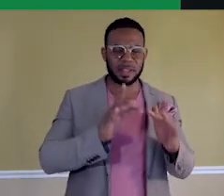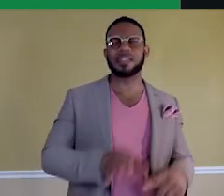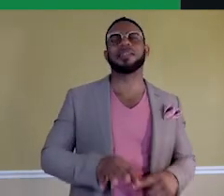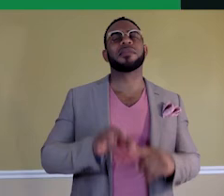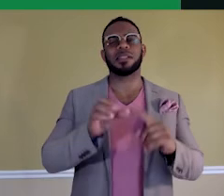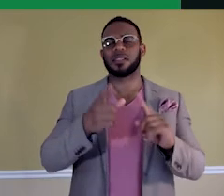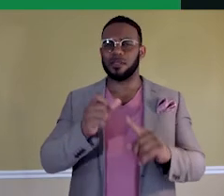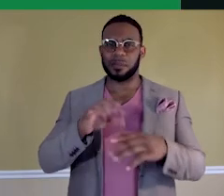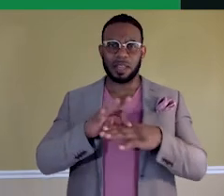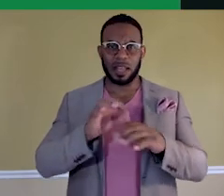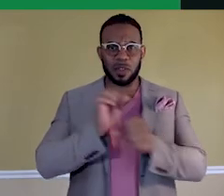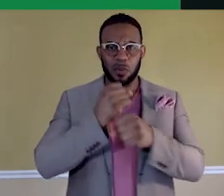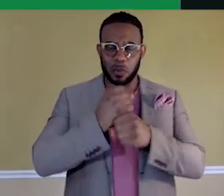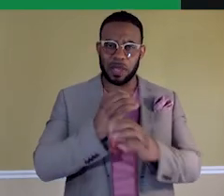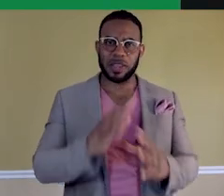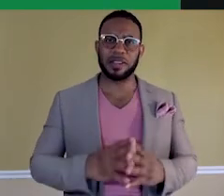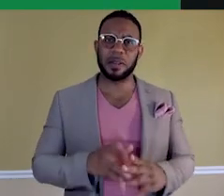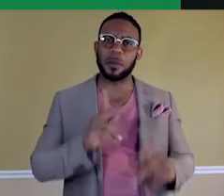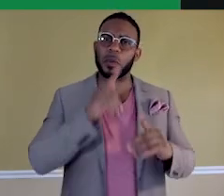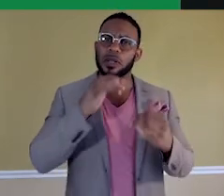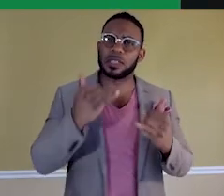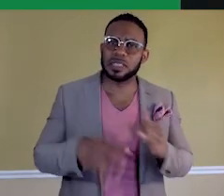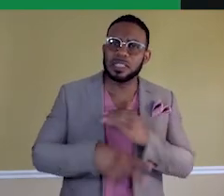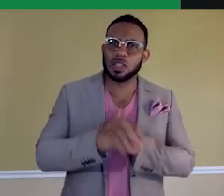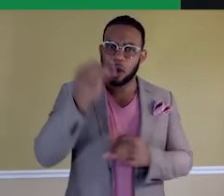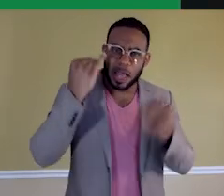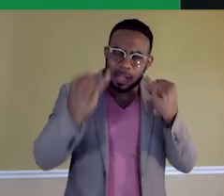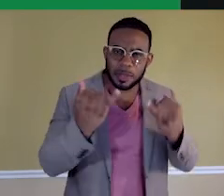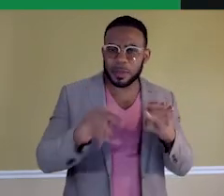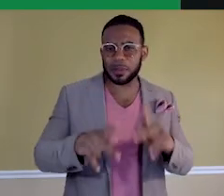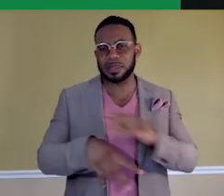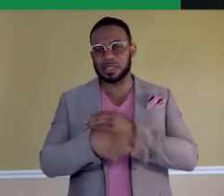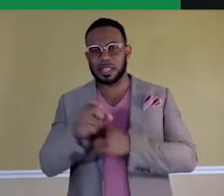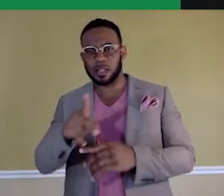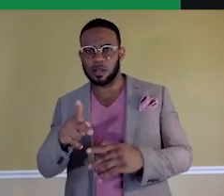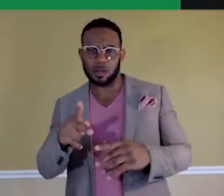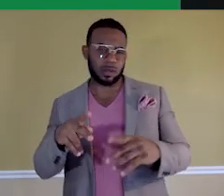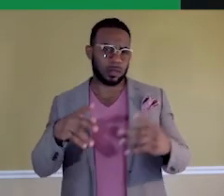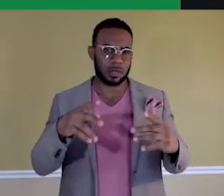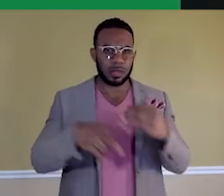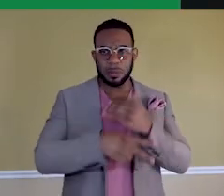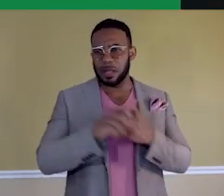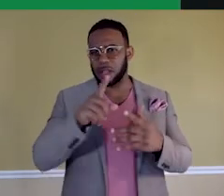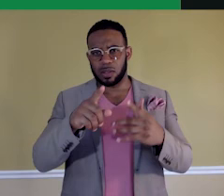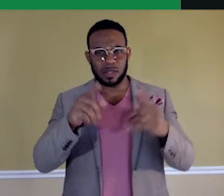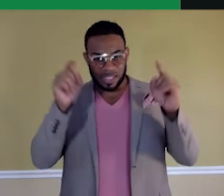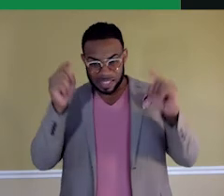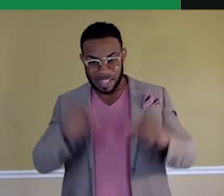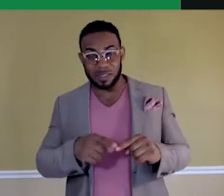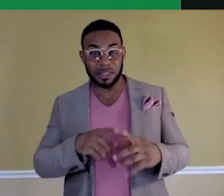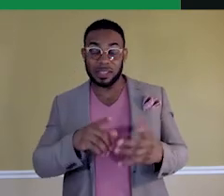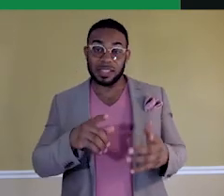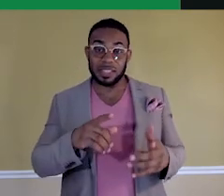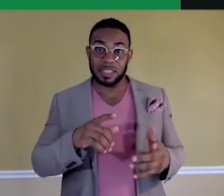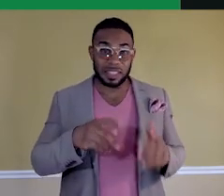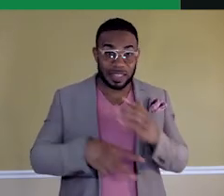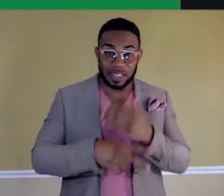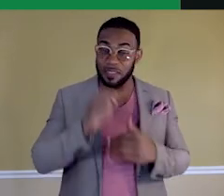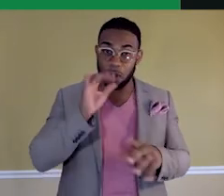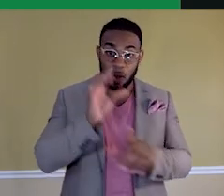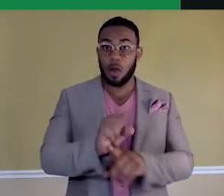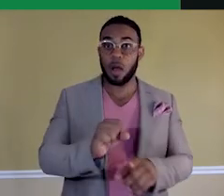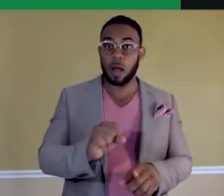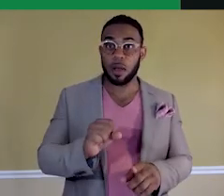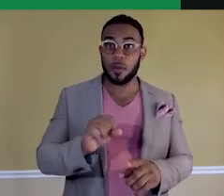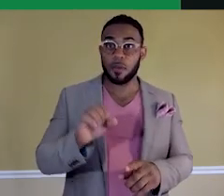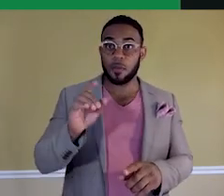especially from content creators. People stealing your ideas, people stealing your posts, people stealing your down to big, and these thefts occur from